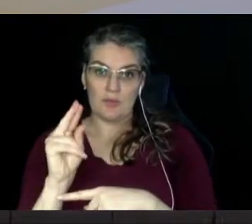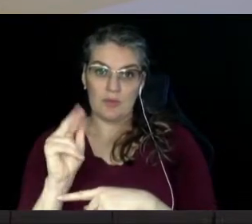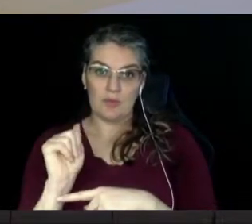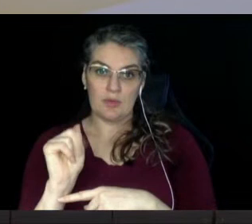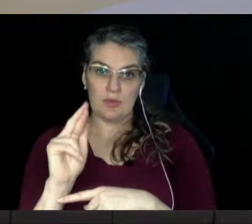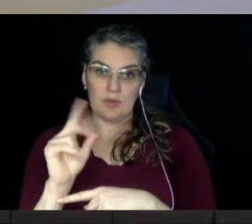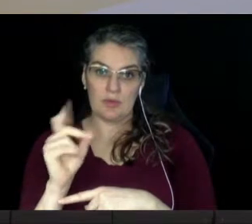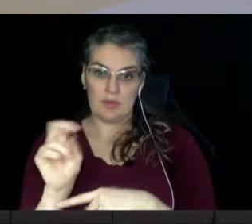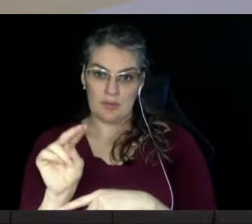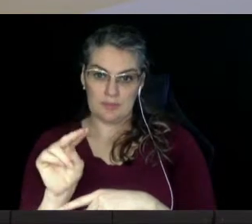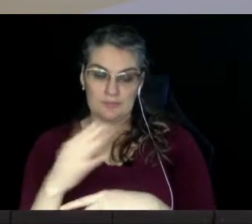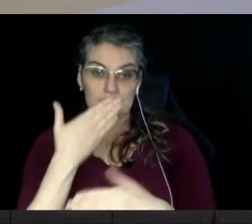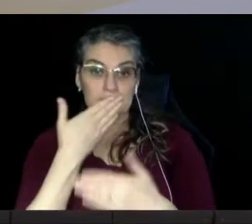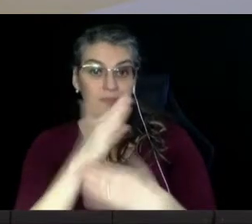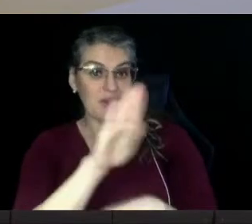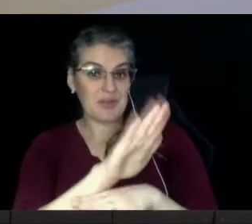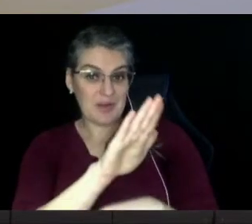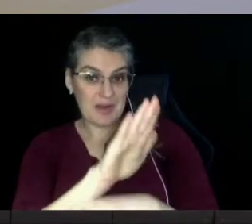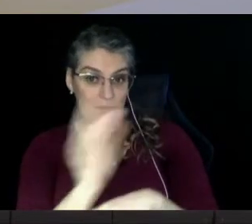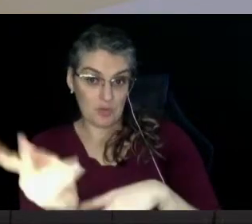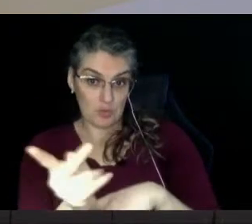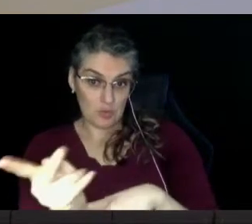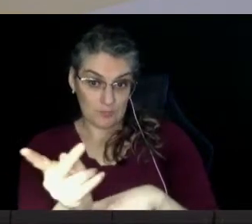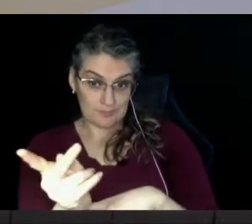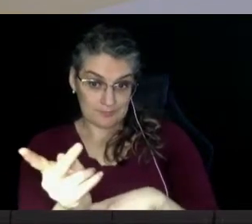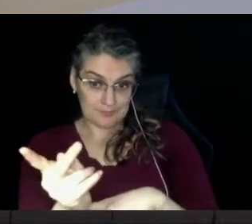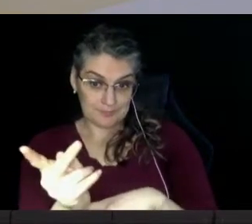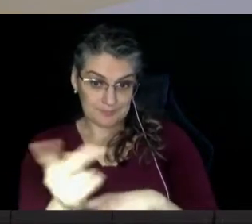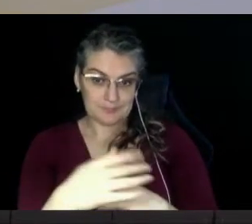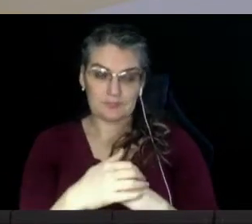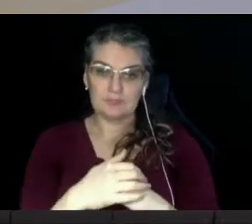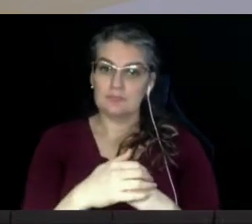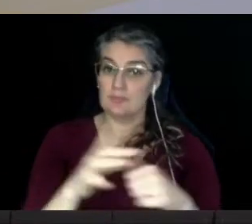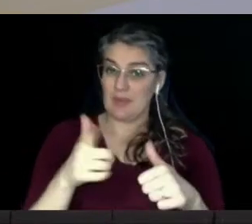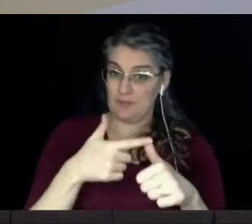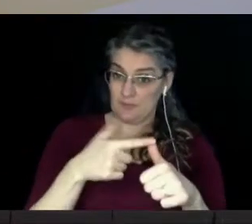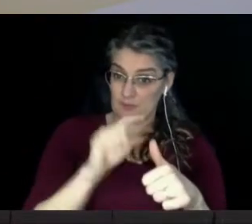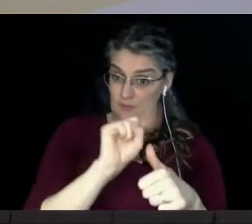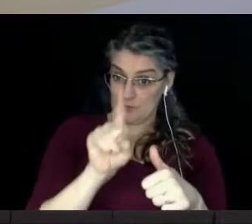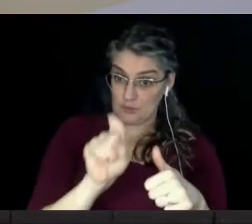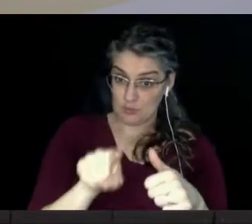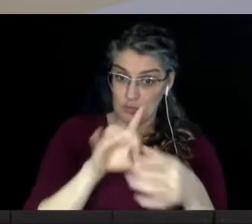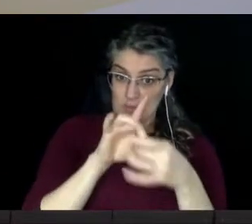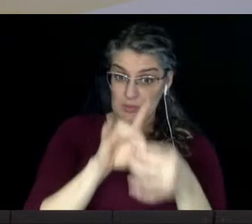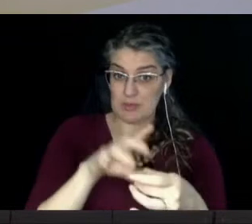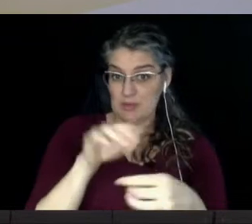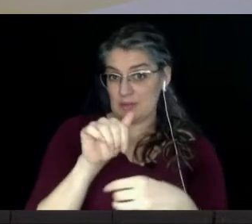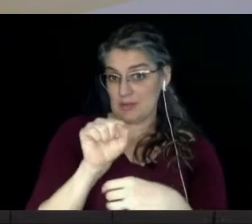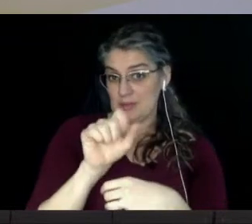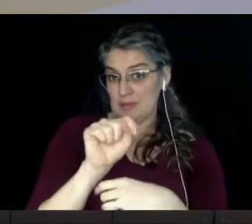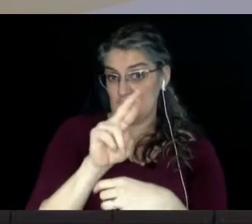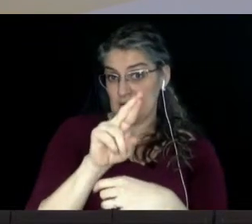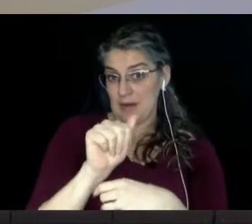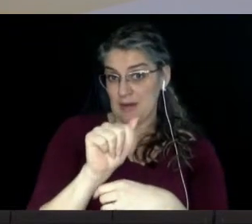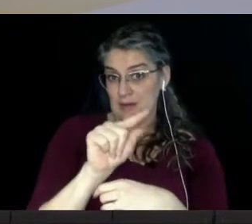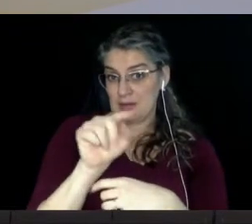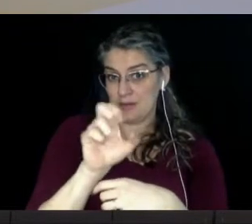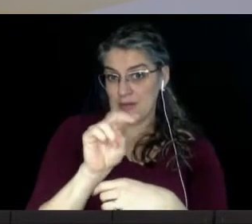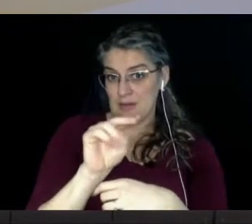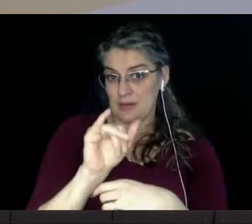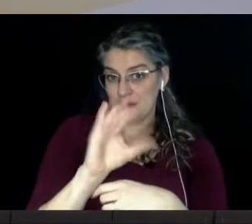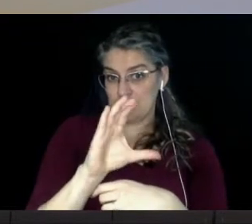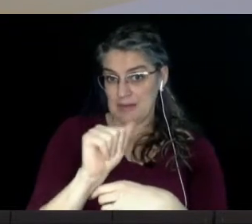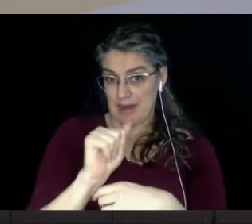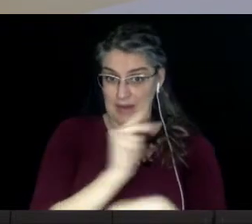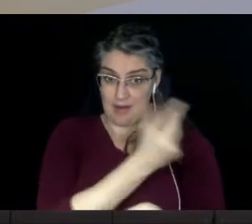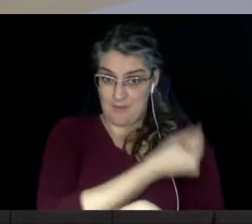Good afternoon to you both. I guess my first question would be in relation to the AstraZeneca vaccine. Dr. Morrison, you brought that